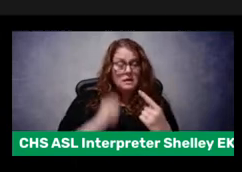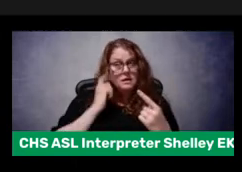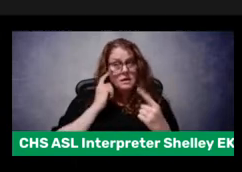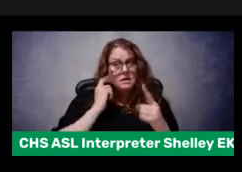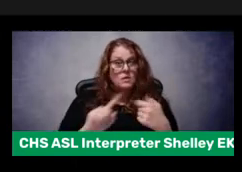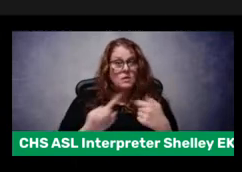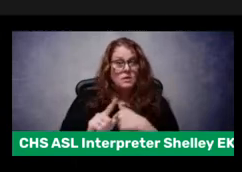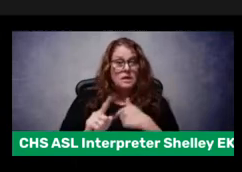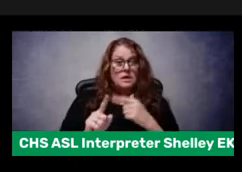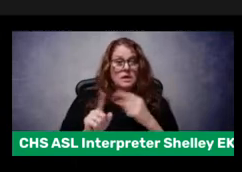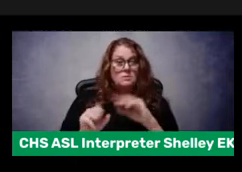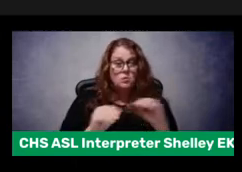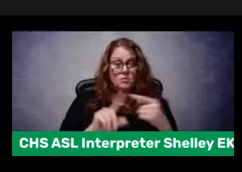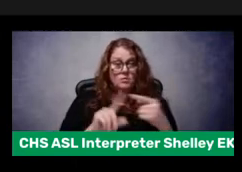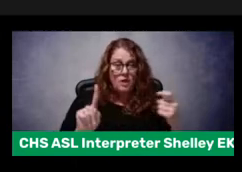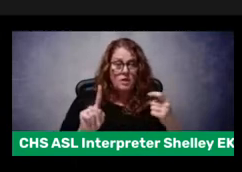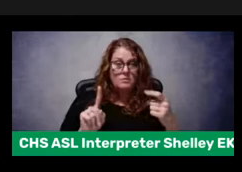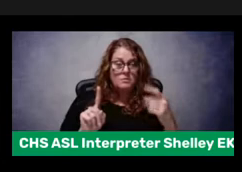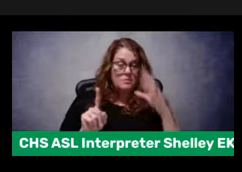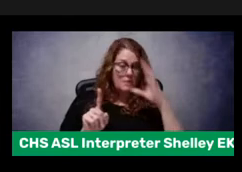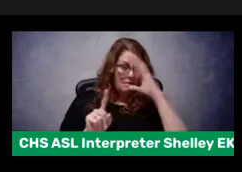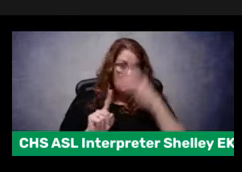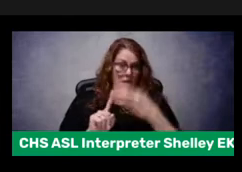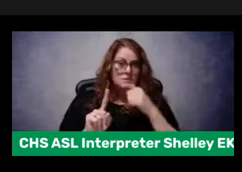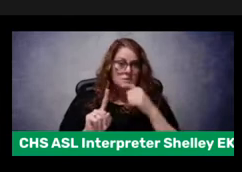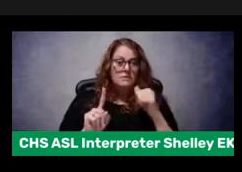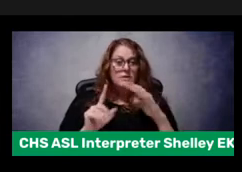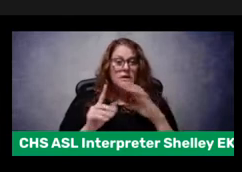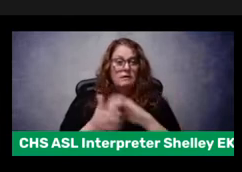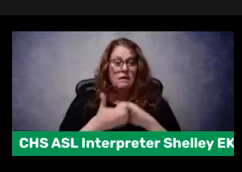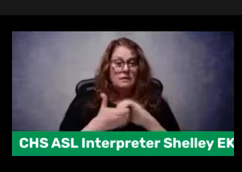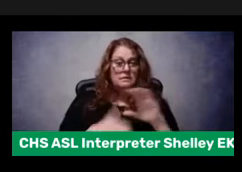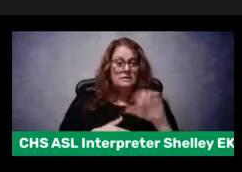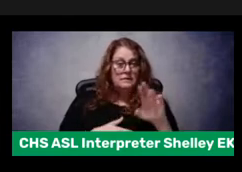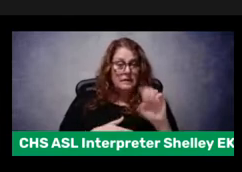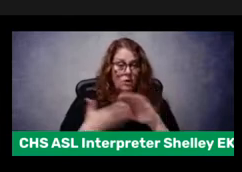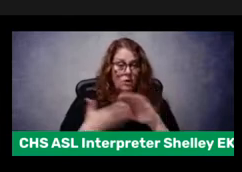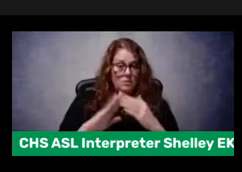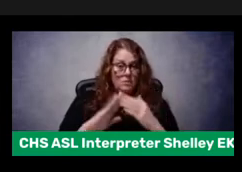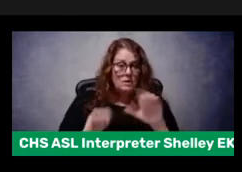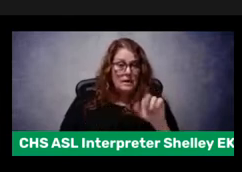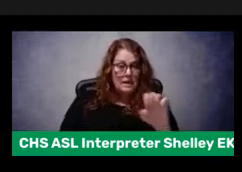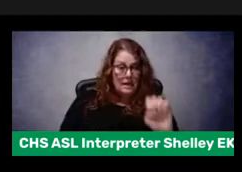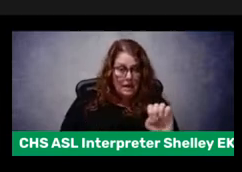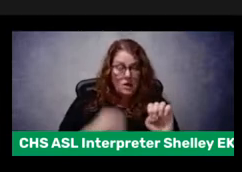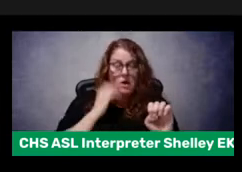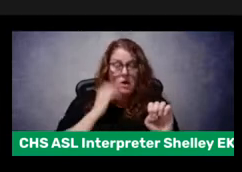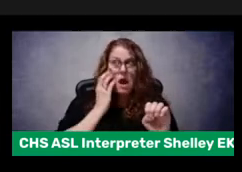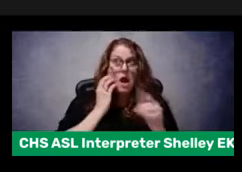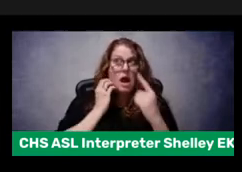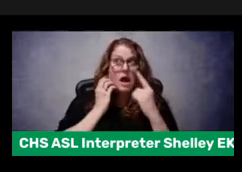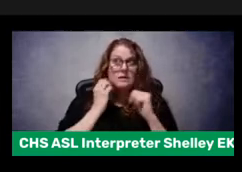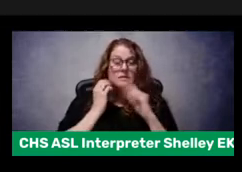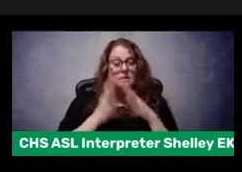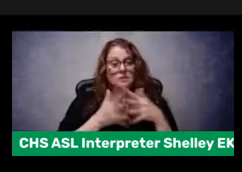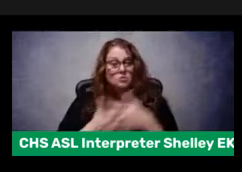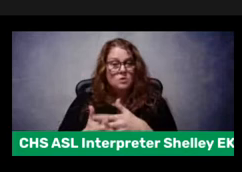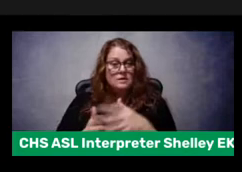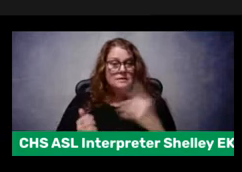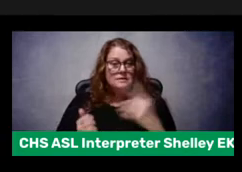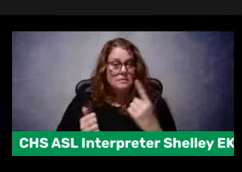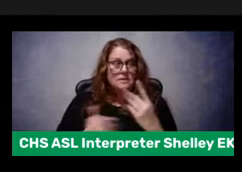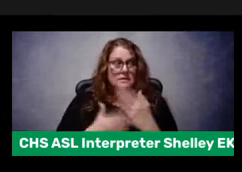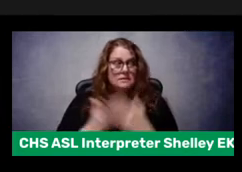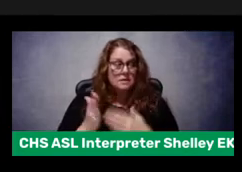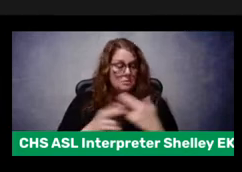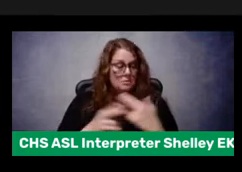when we move from a lens of collective care and community care, I think that's rooted in something some might